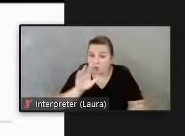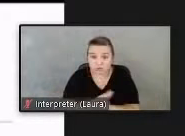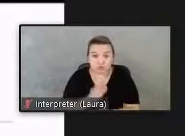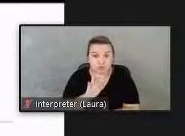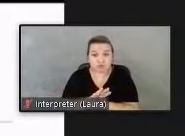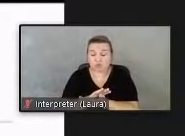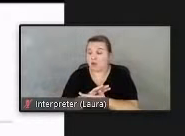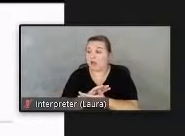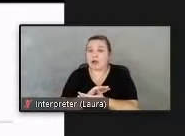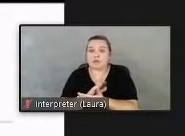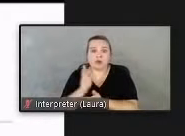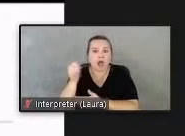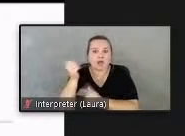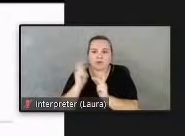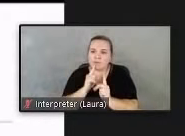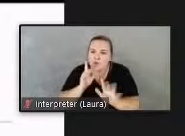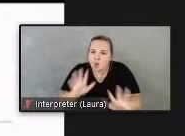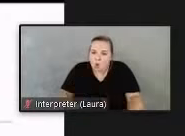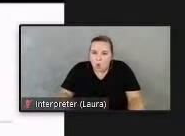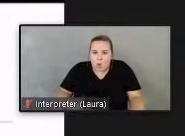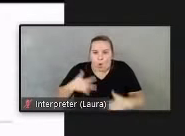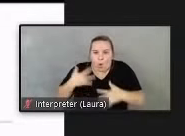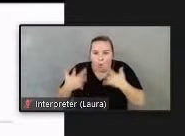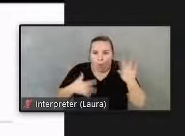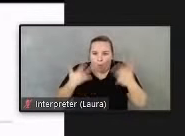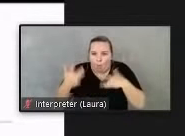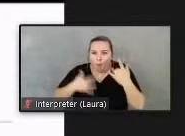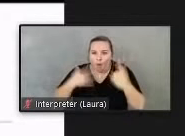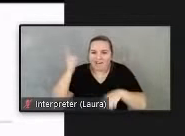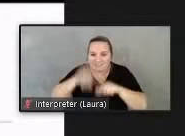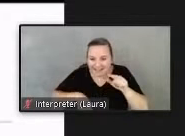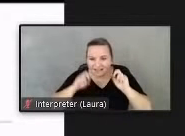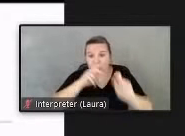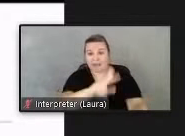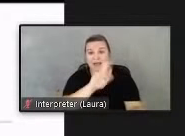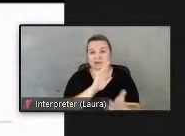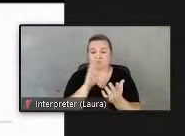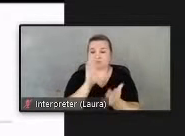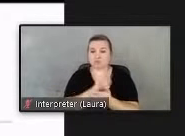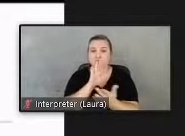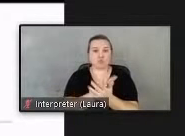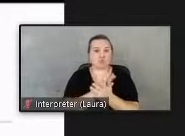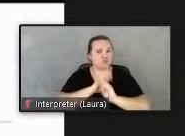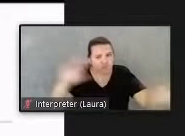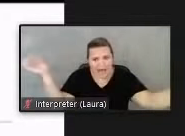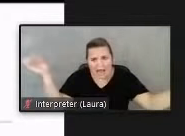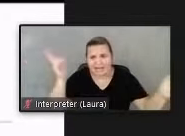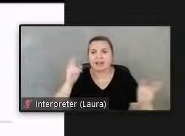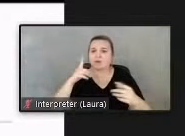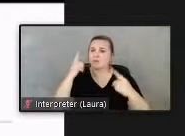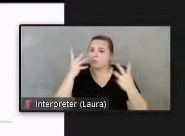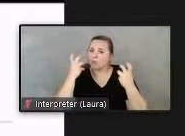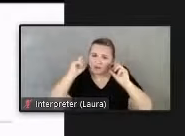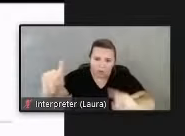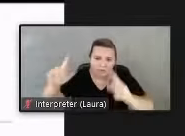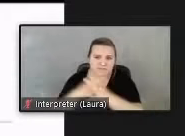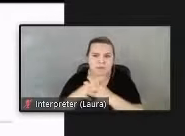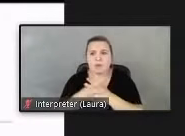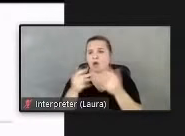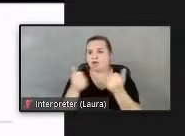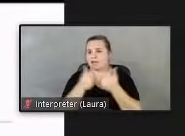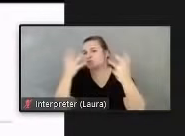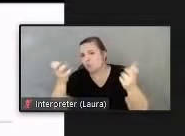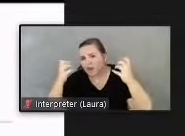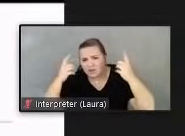who just can't wait to be part of the parties. They can't wait to be part of the assistance. They want to go to bars. They want to go to football games. They want to do things.